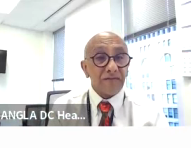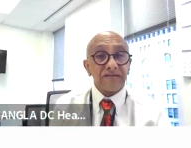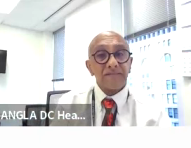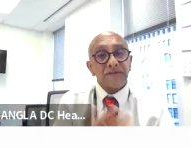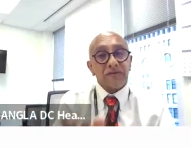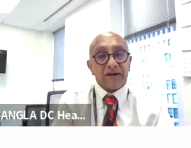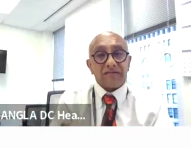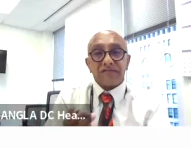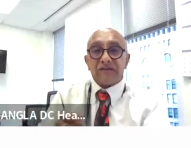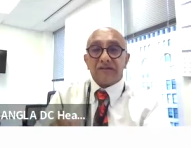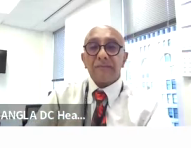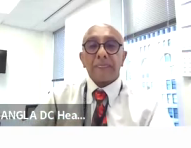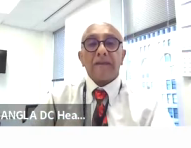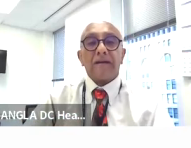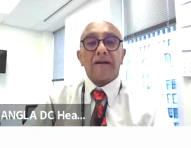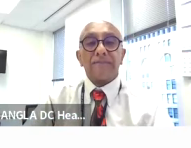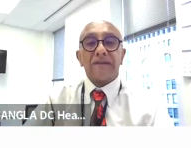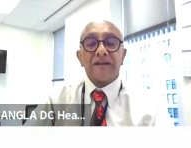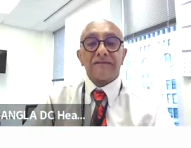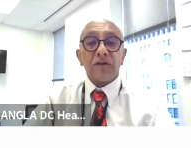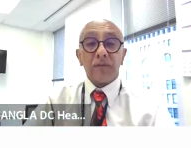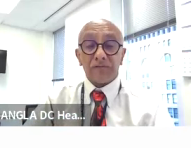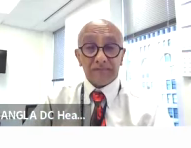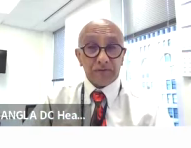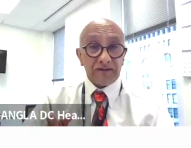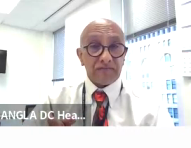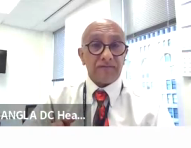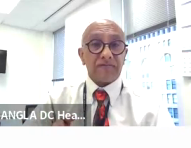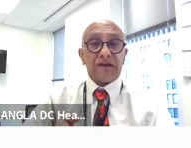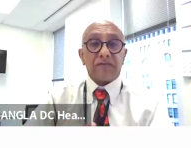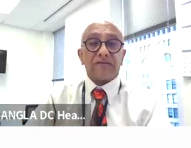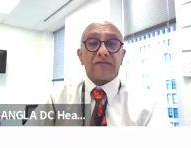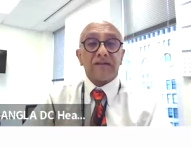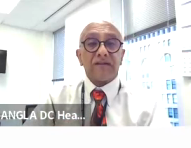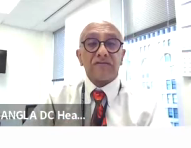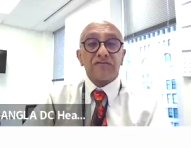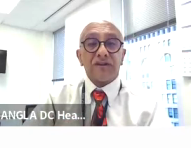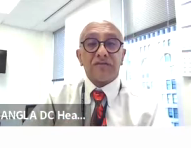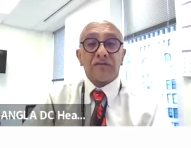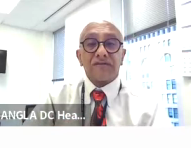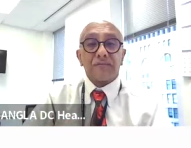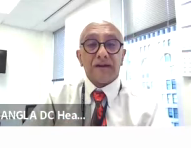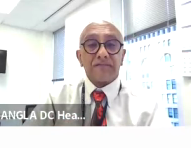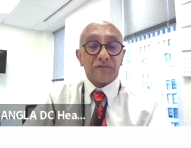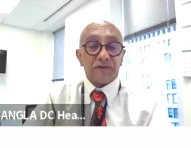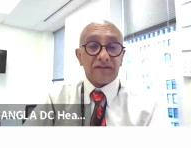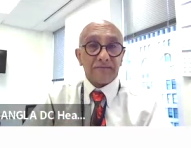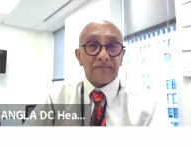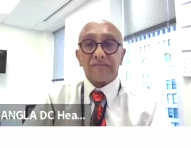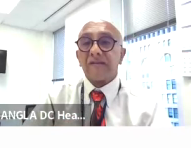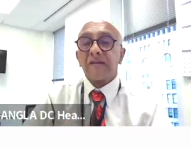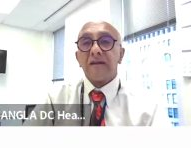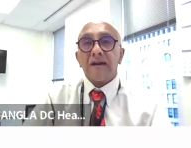syncytial virus, or RSV. Is a common respiratory virus, right, that usually causes mild